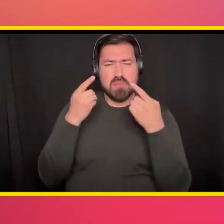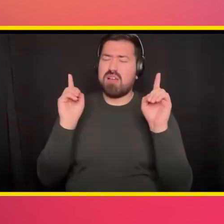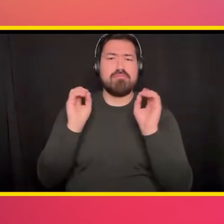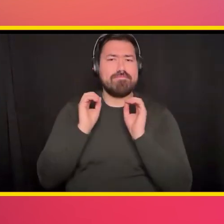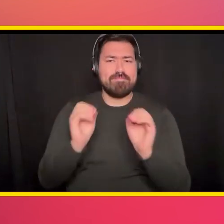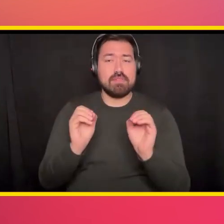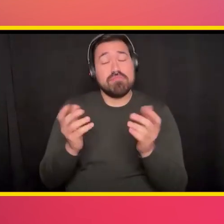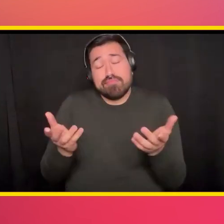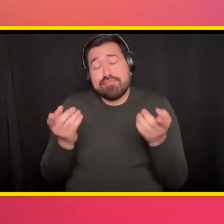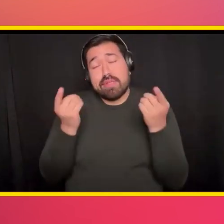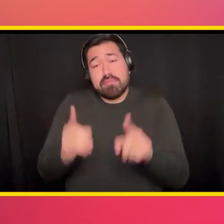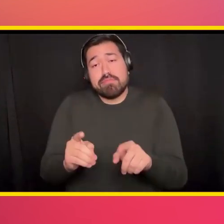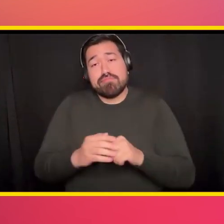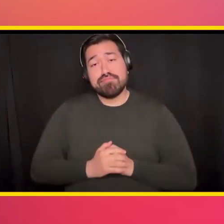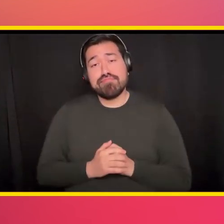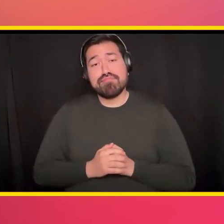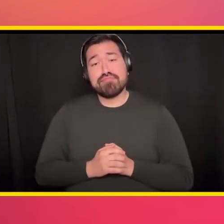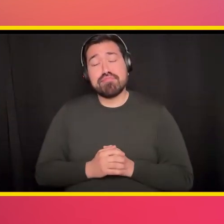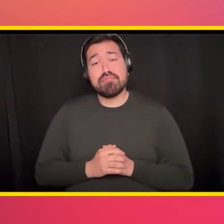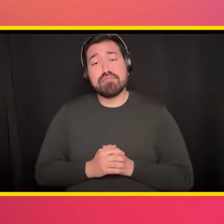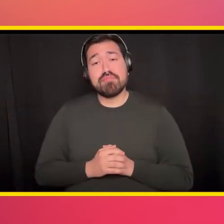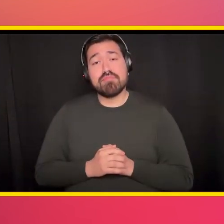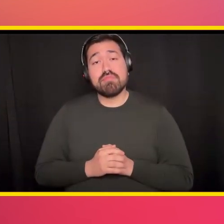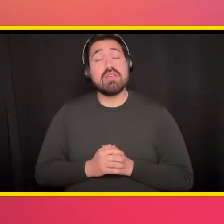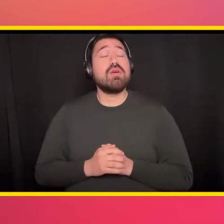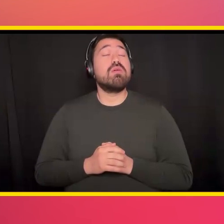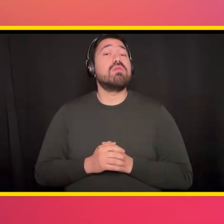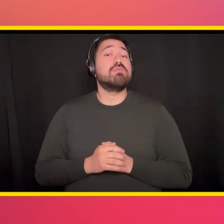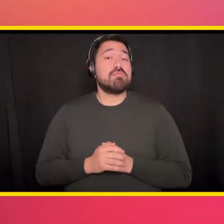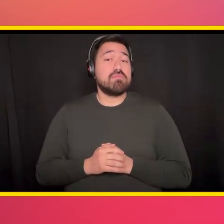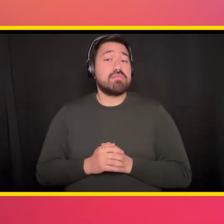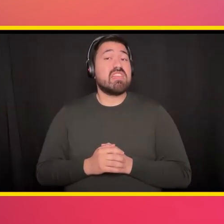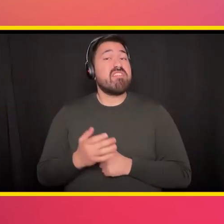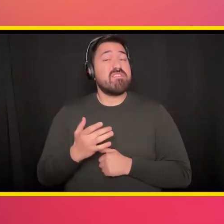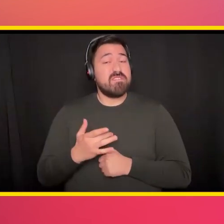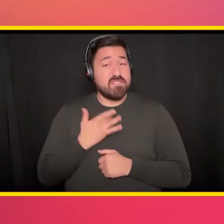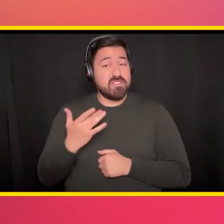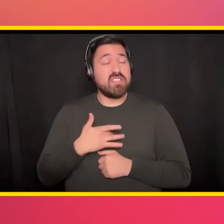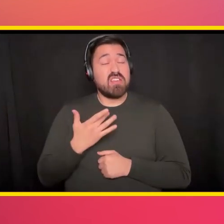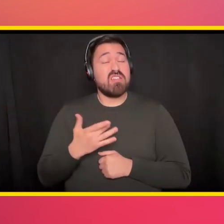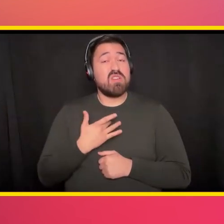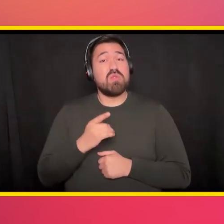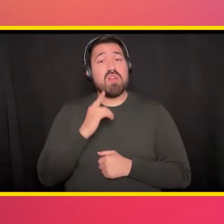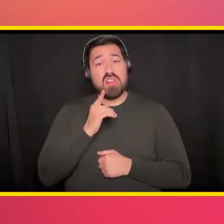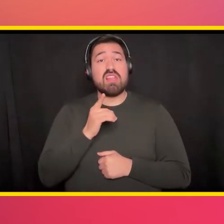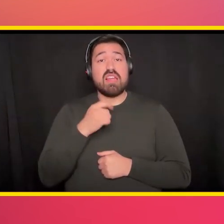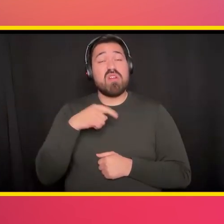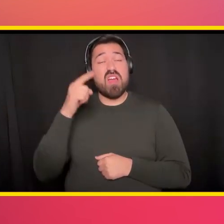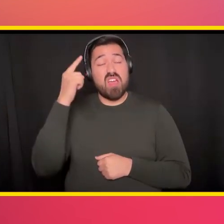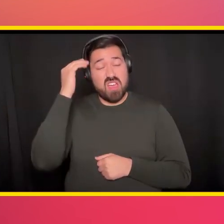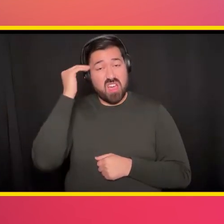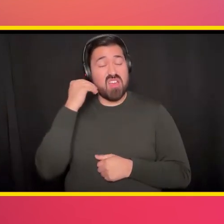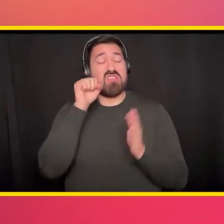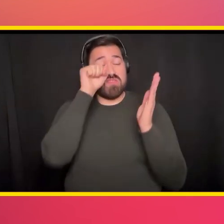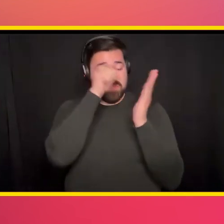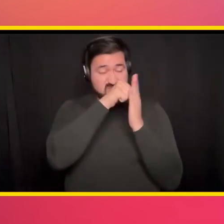is. Okay. When it really does feel like you are banging against